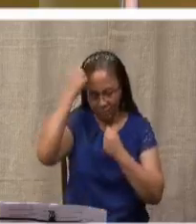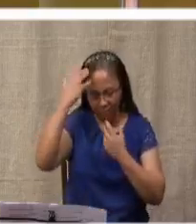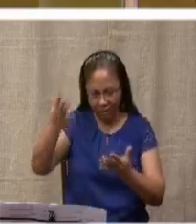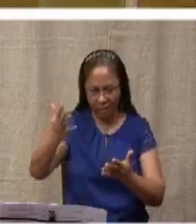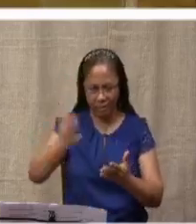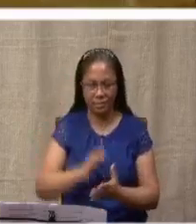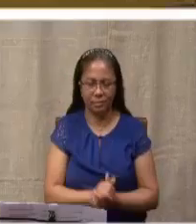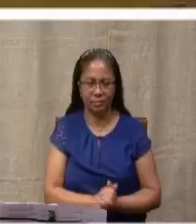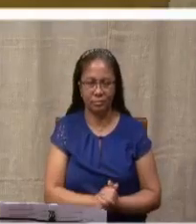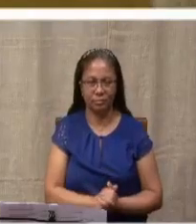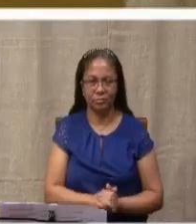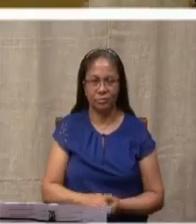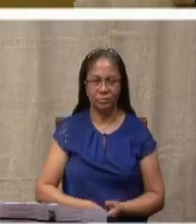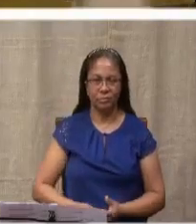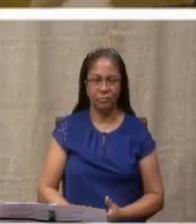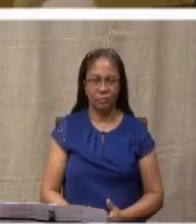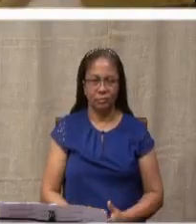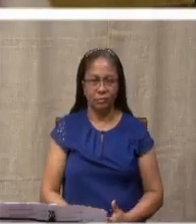lord